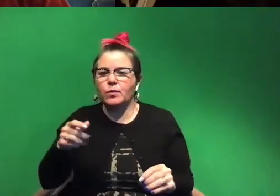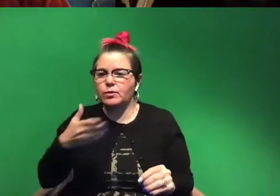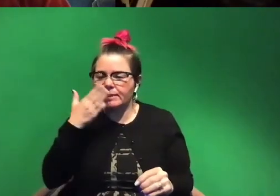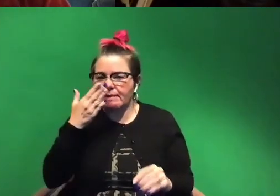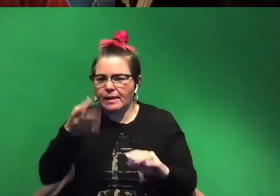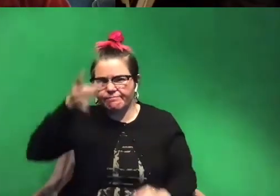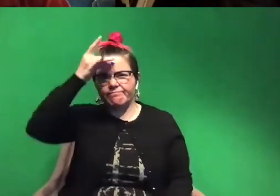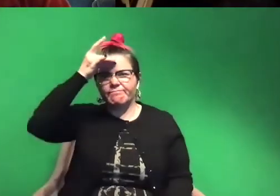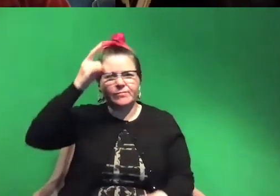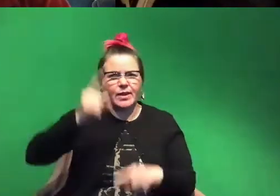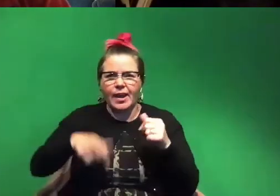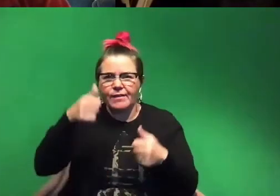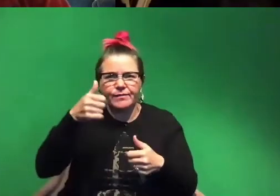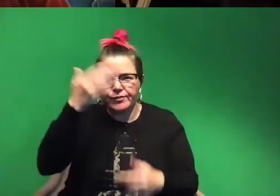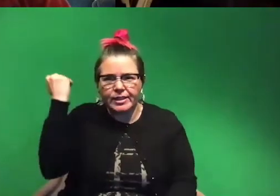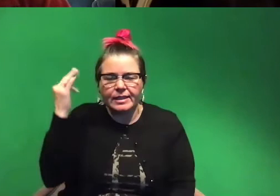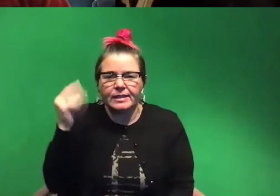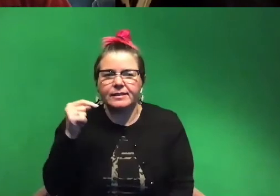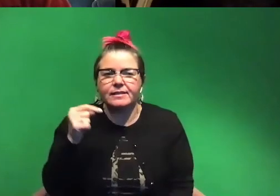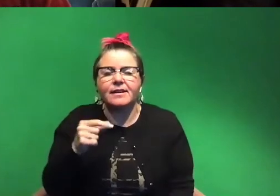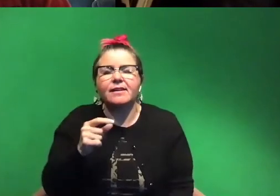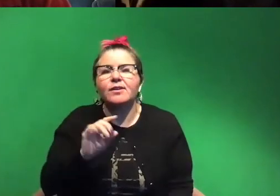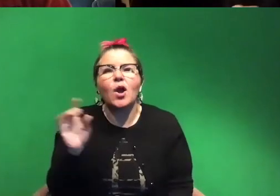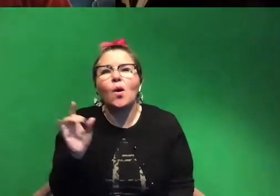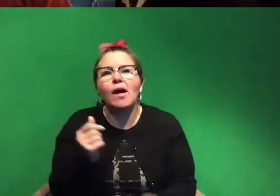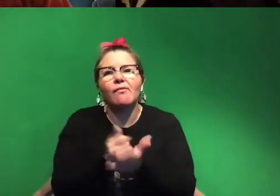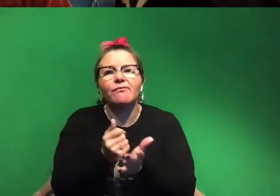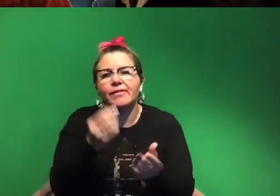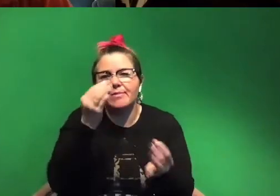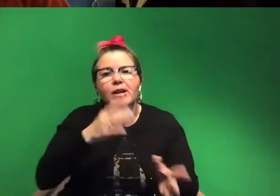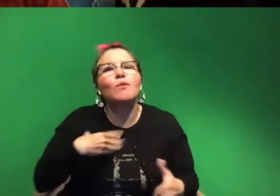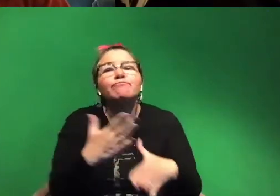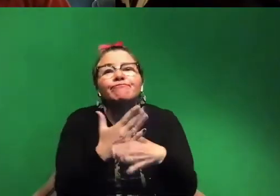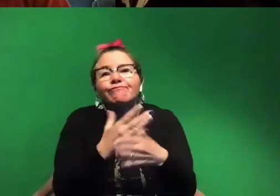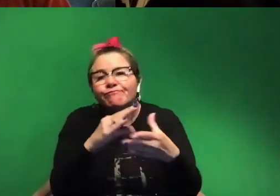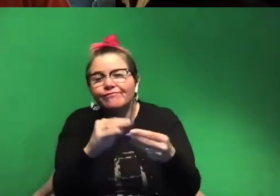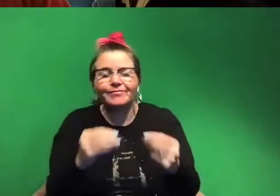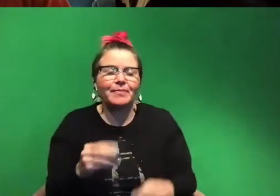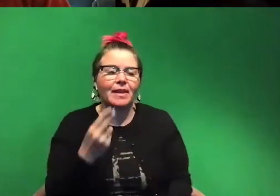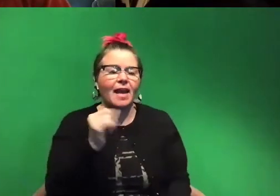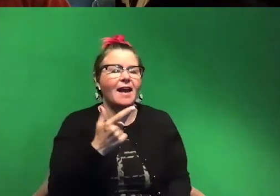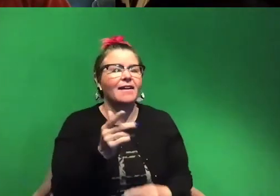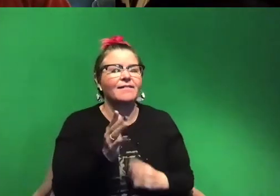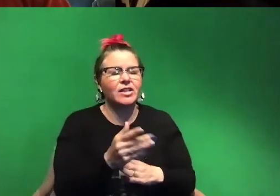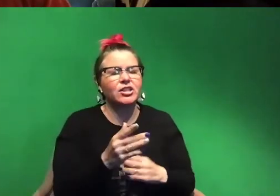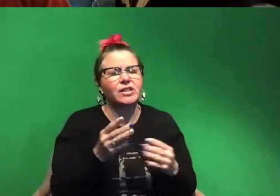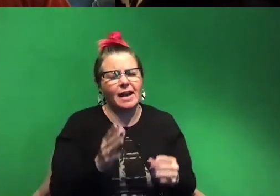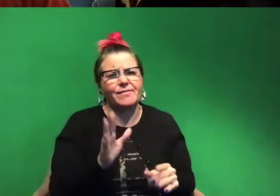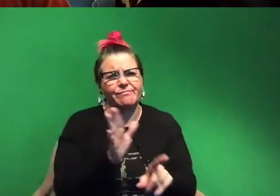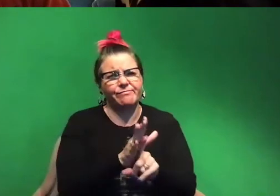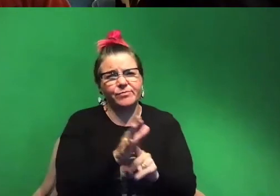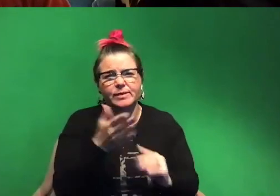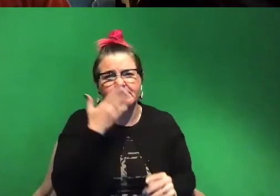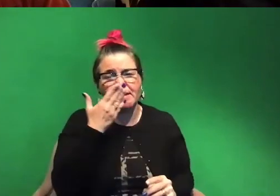it. That's not helpful information. I just wanted to share that. Hagfish definitely have a distinctive smell. I wouldn't know how to describe